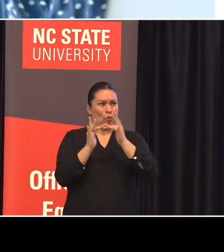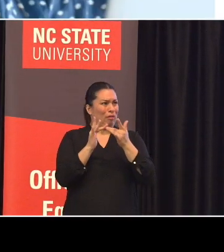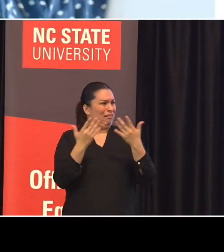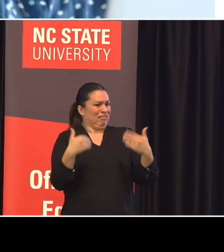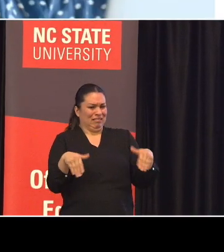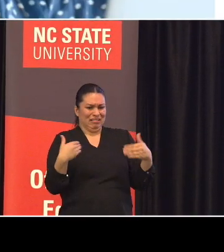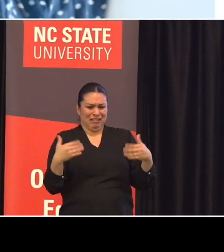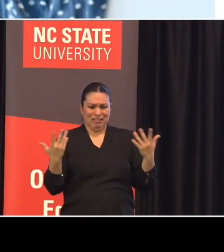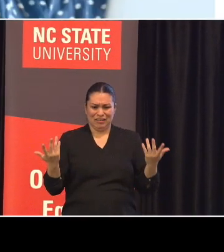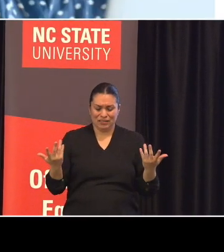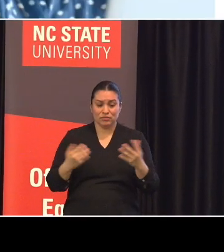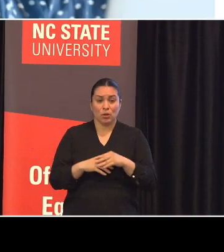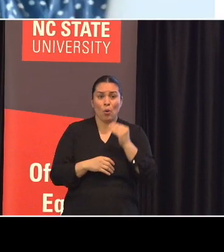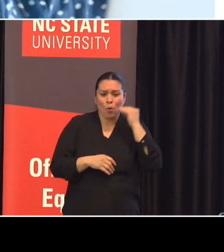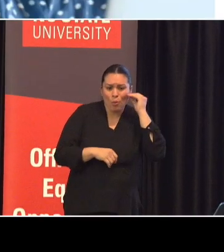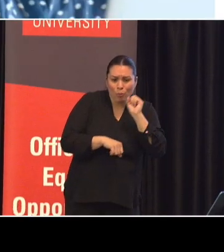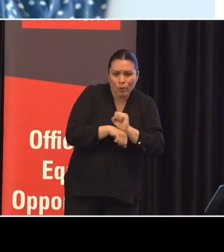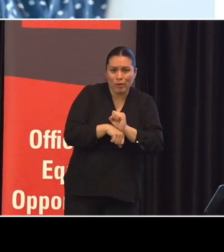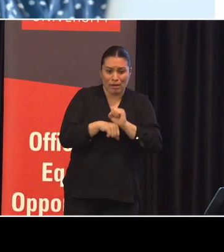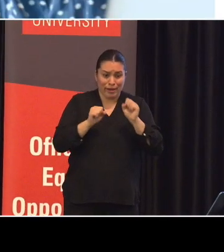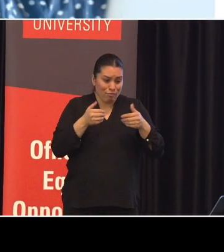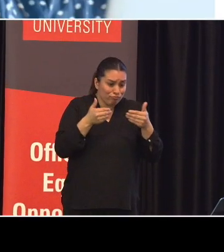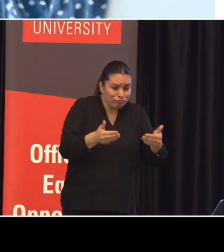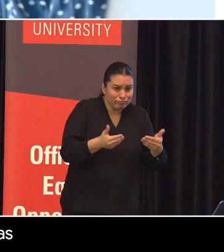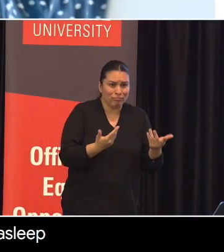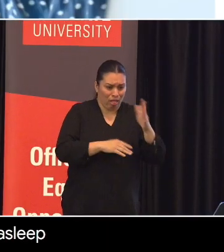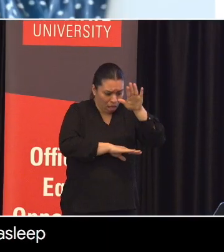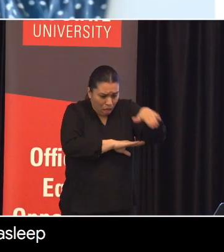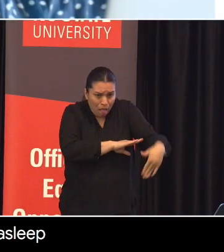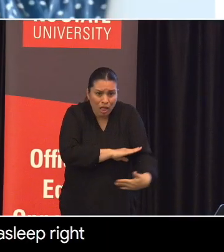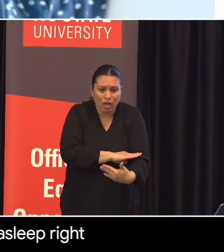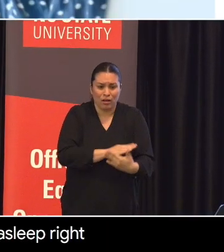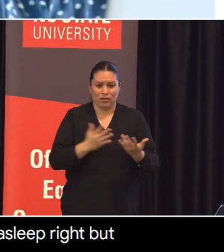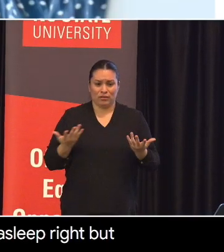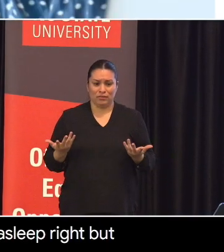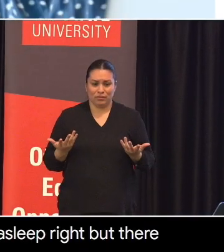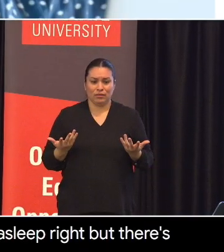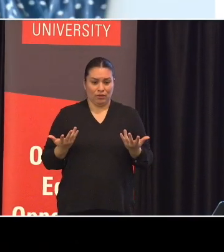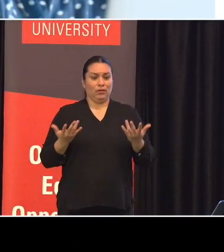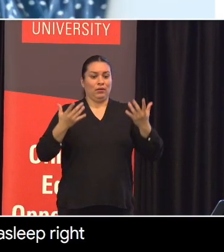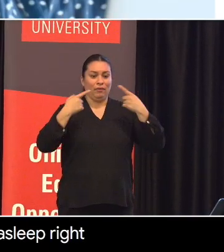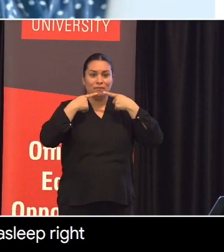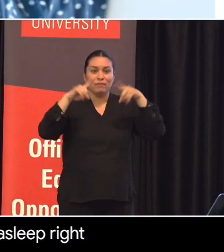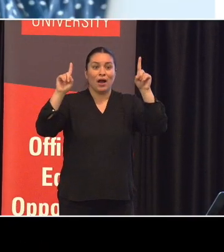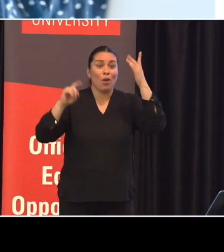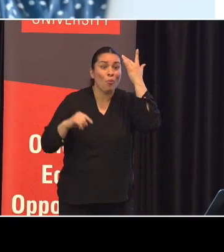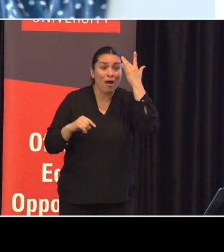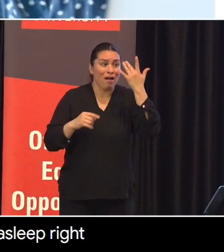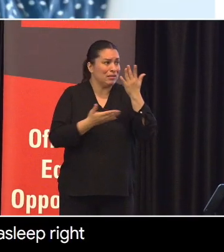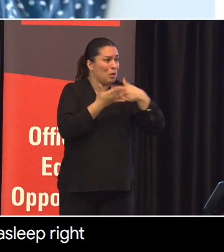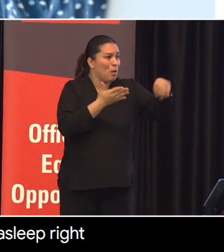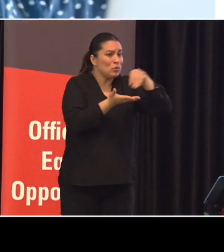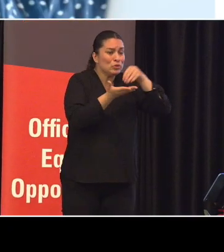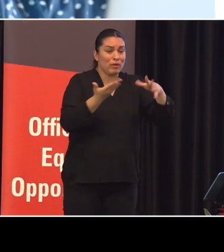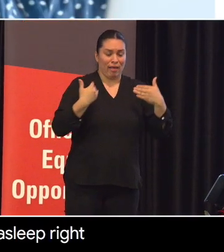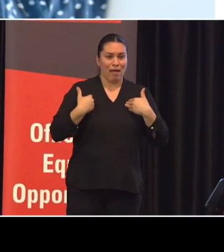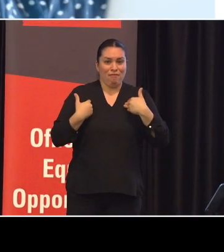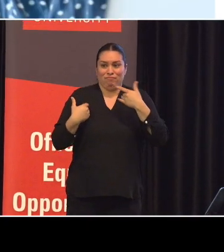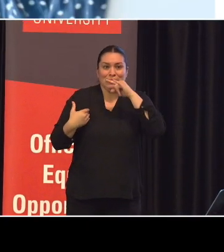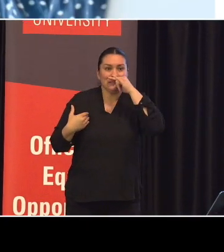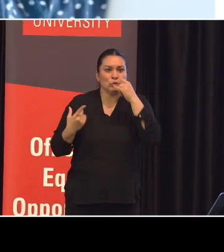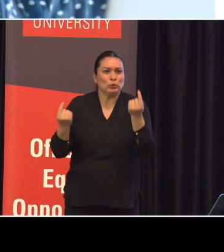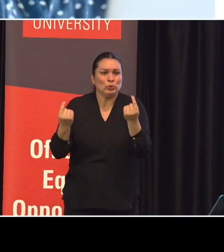homework is at 2 in the morning because the baby is finally asleep, right? But there's videos they have to watch for their online